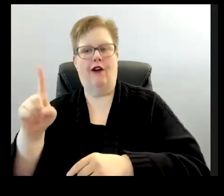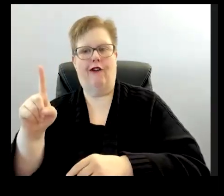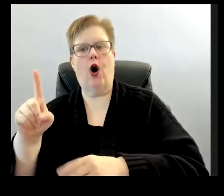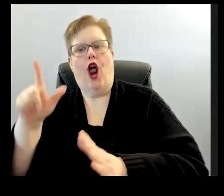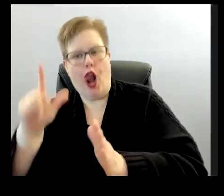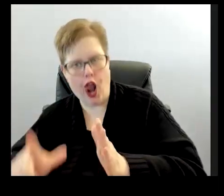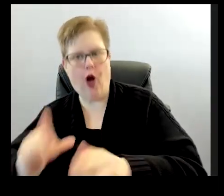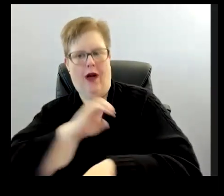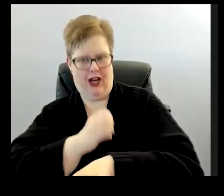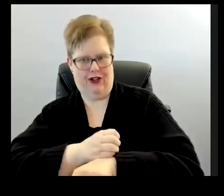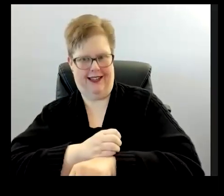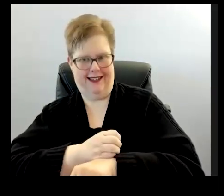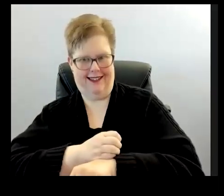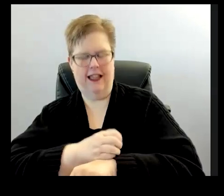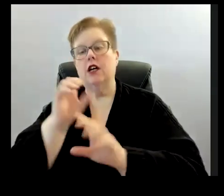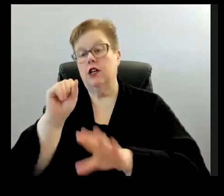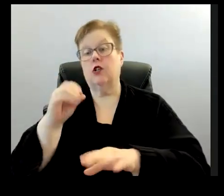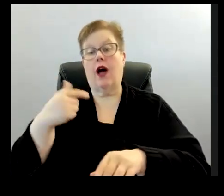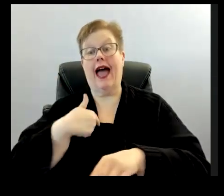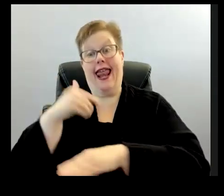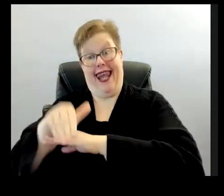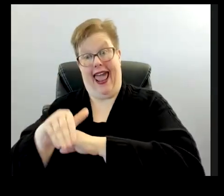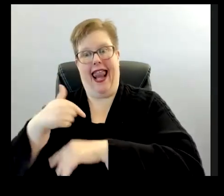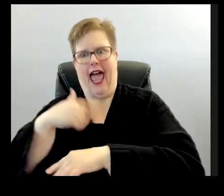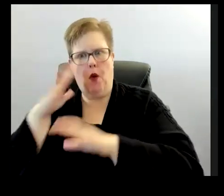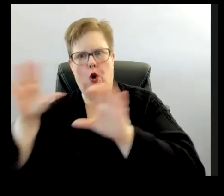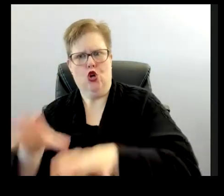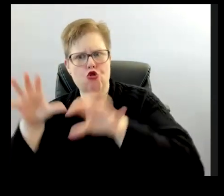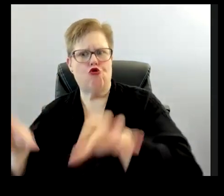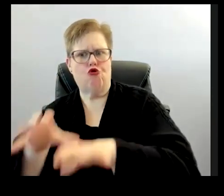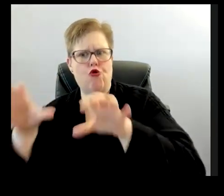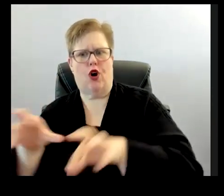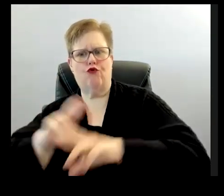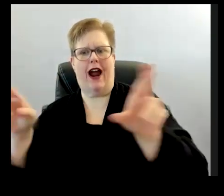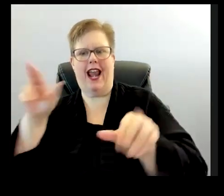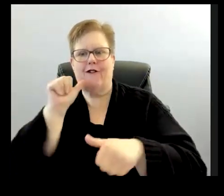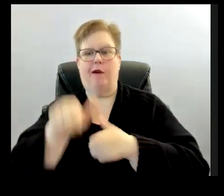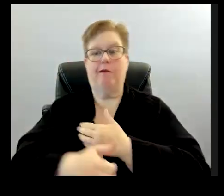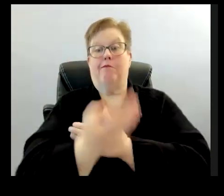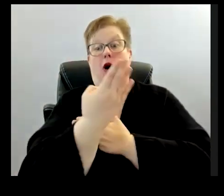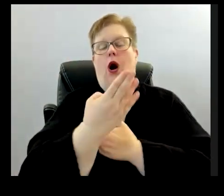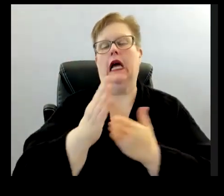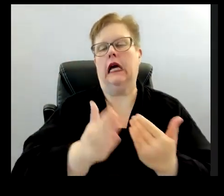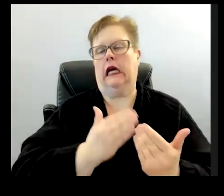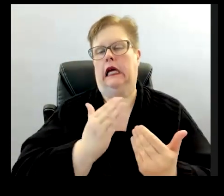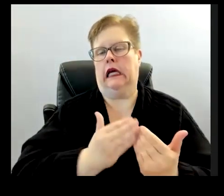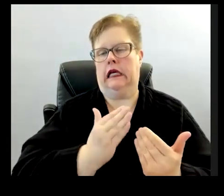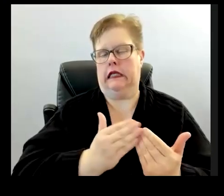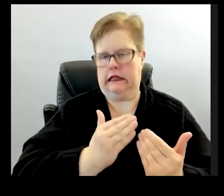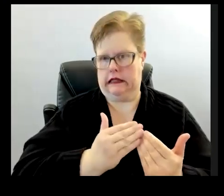night. I'm going to do things at night to prepare myself for the morning. So the easy